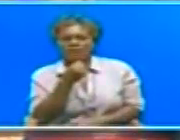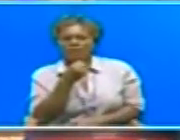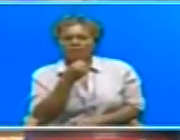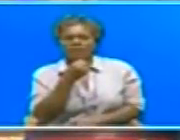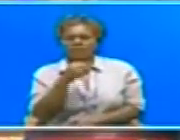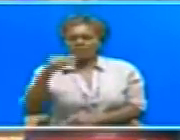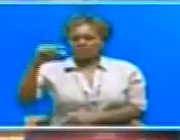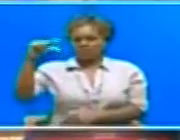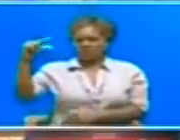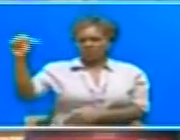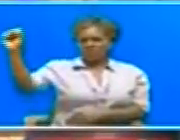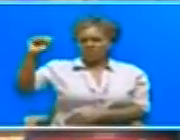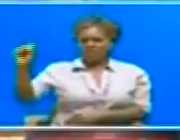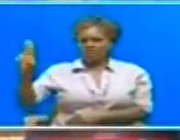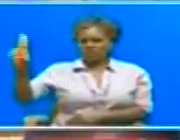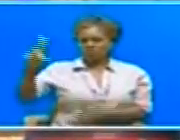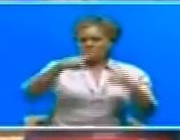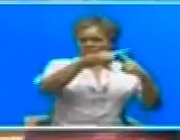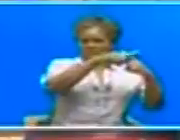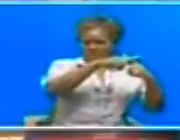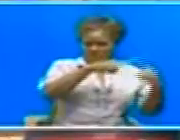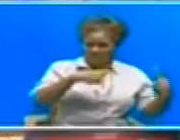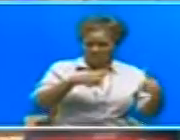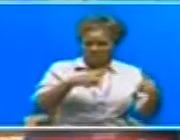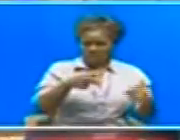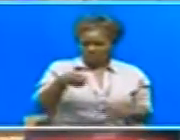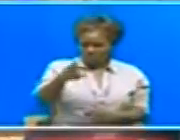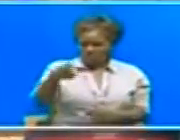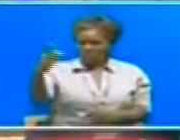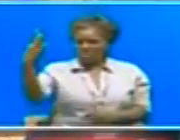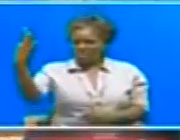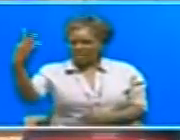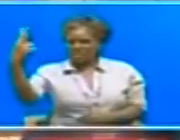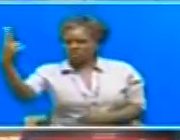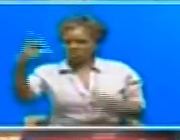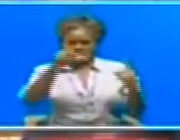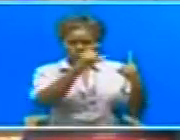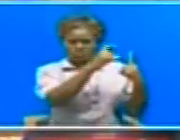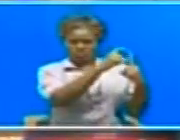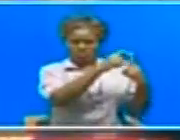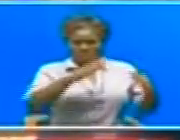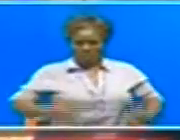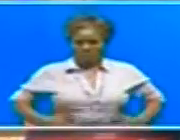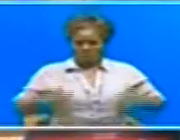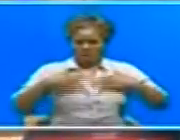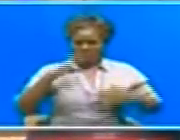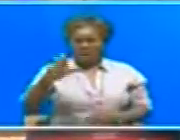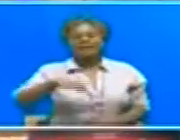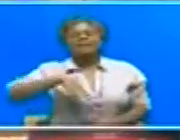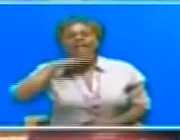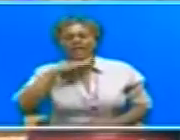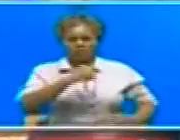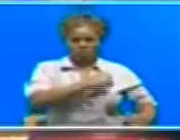a GSU adjutant who was killed, sprayed 22 bullets on his body. He died as a